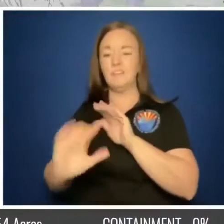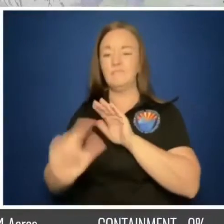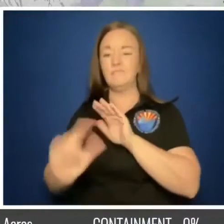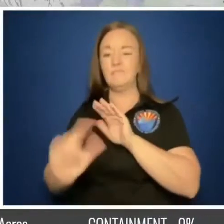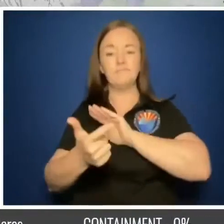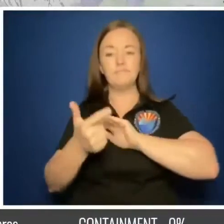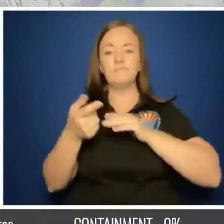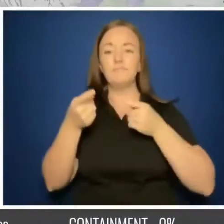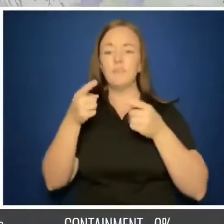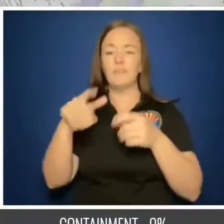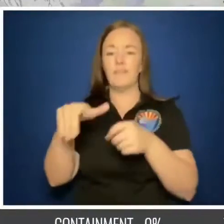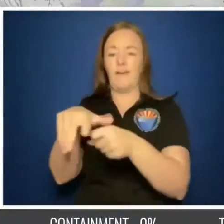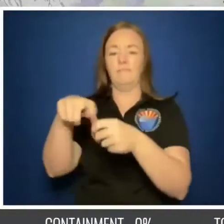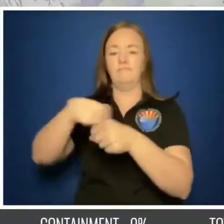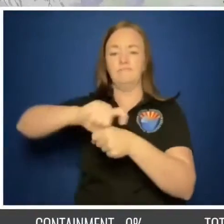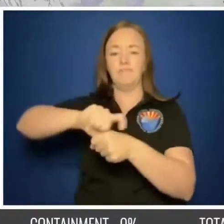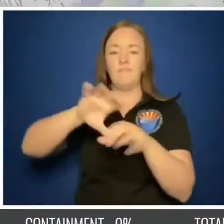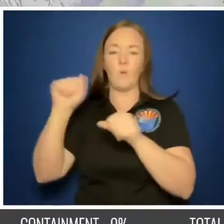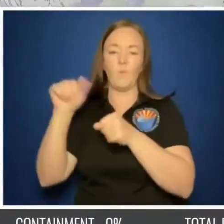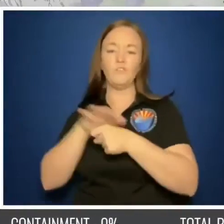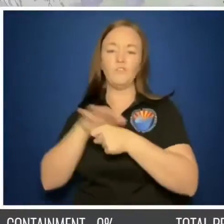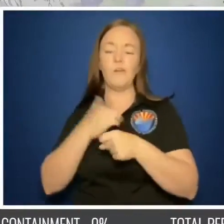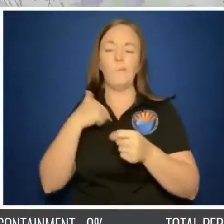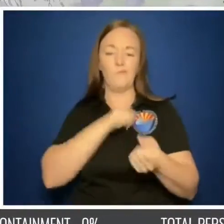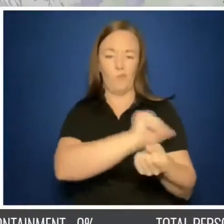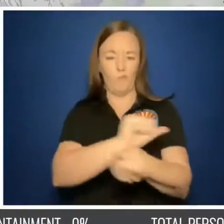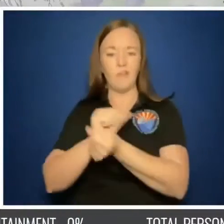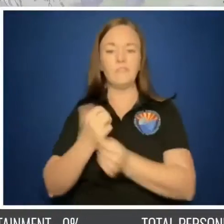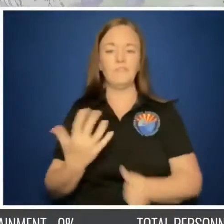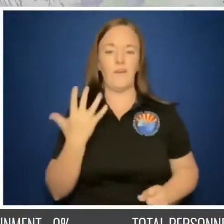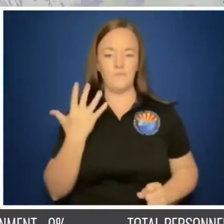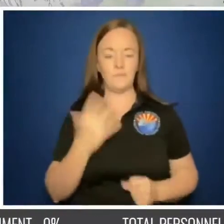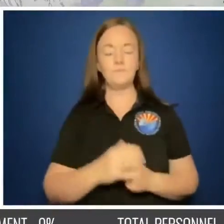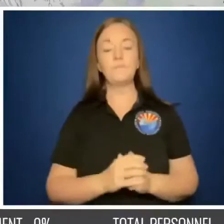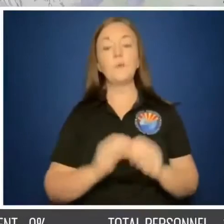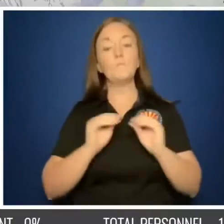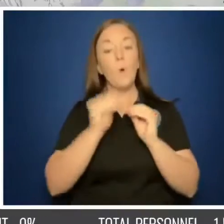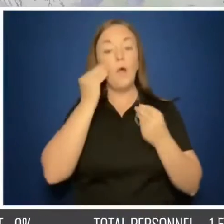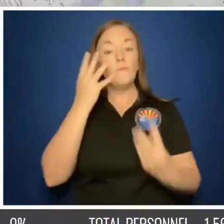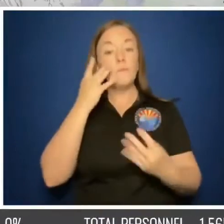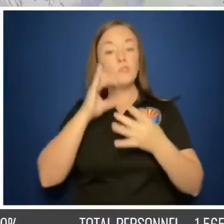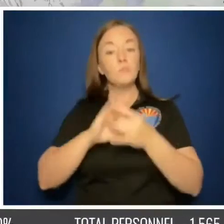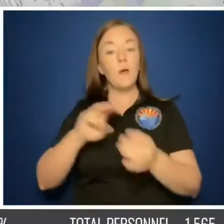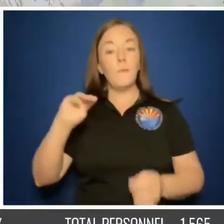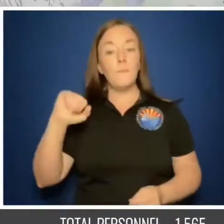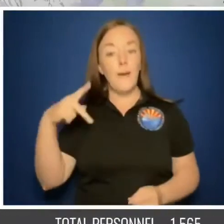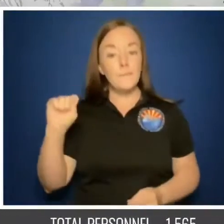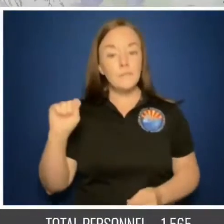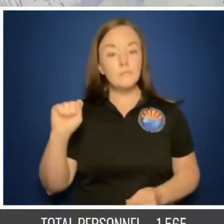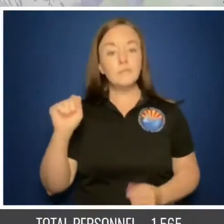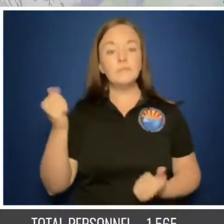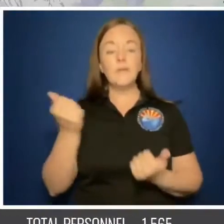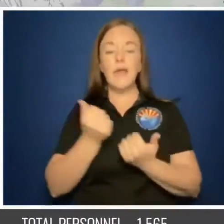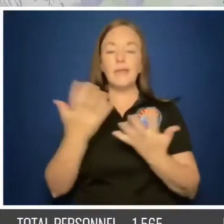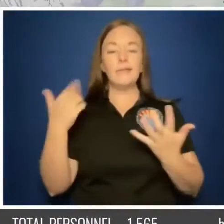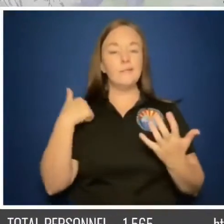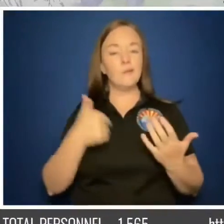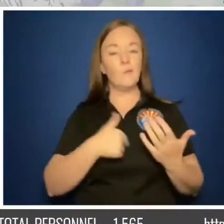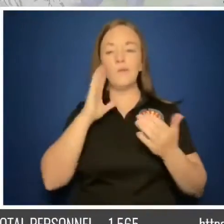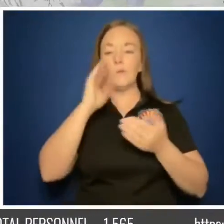area. For more information regarding maps or anything that we're going to push out in terms of